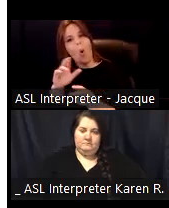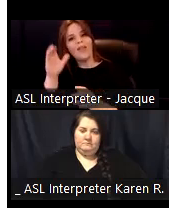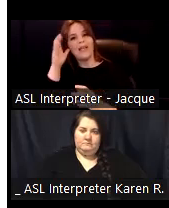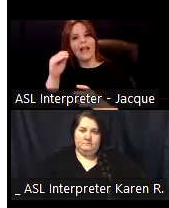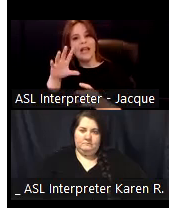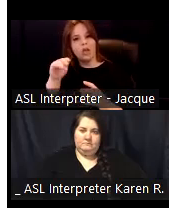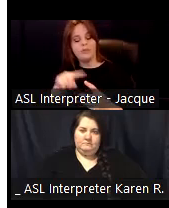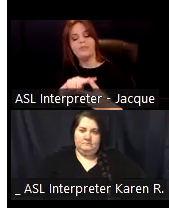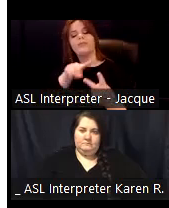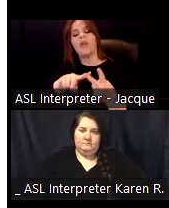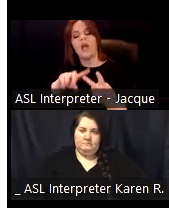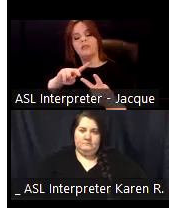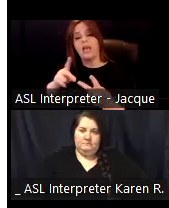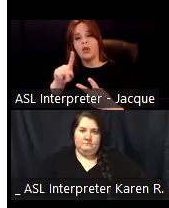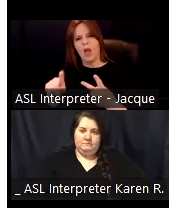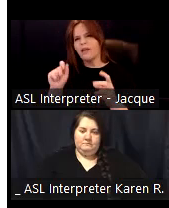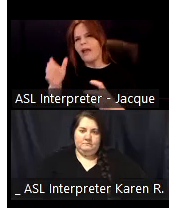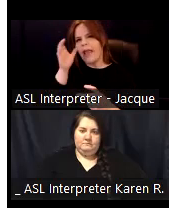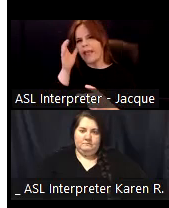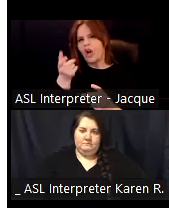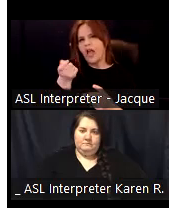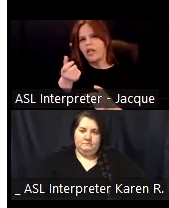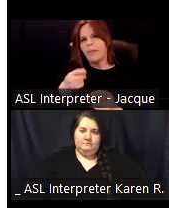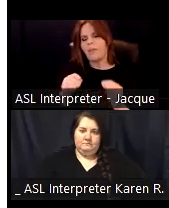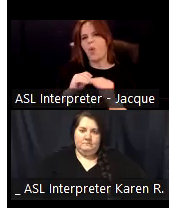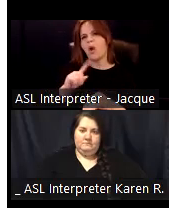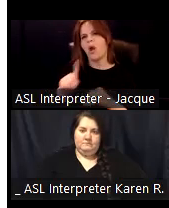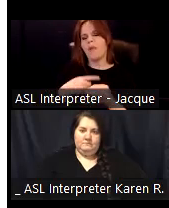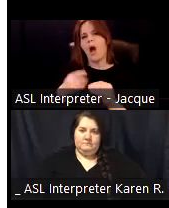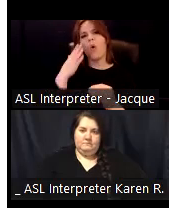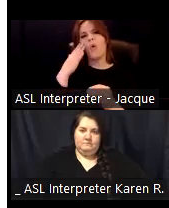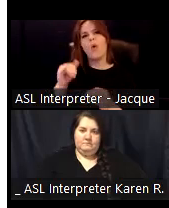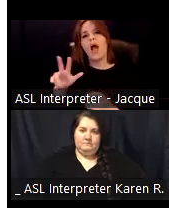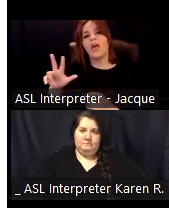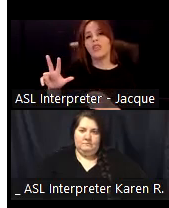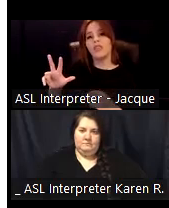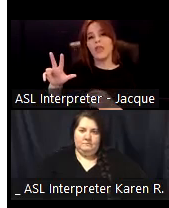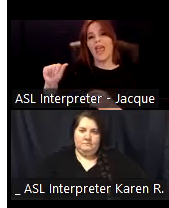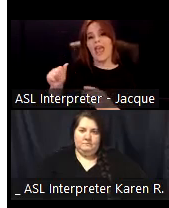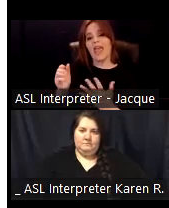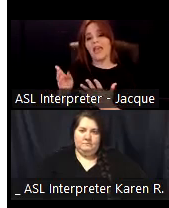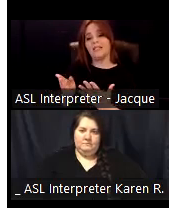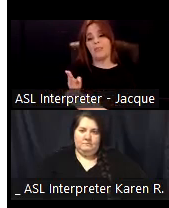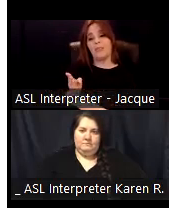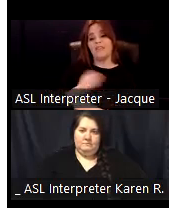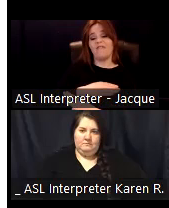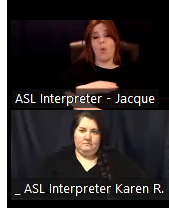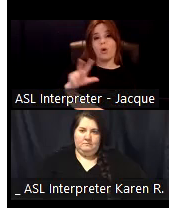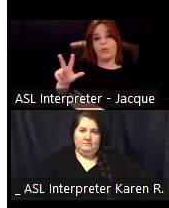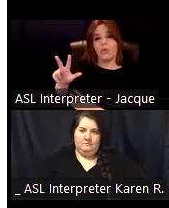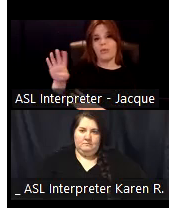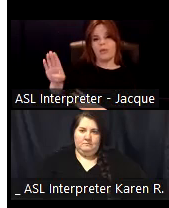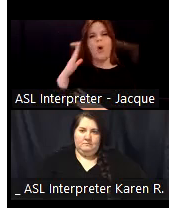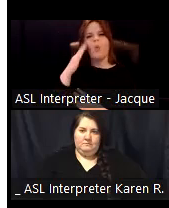second question is, can I hear a little bit more about why 3A is before 3B? Why the welcome session